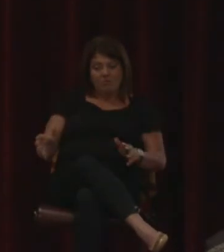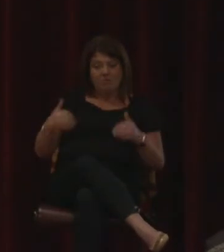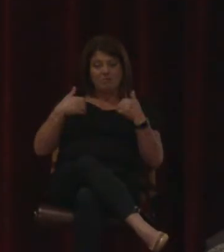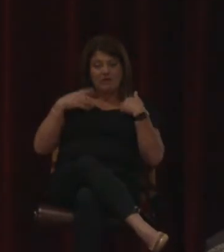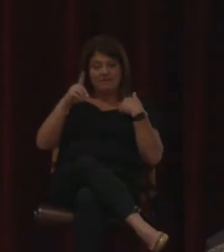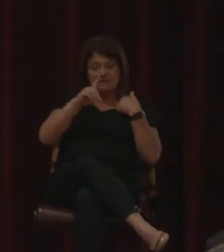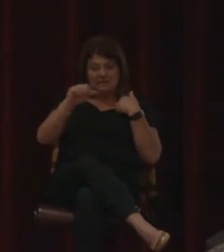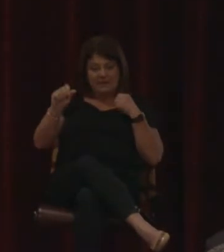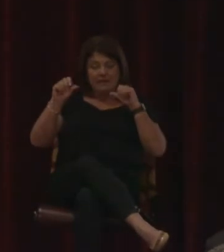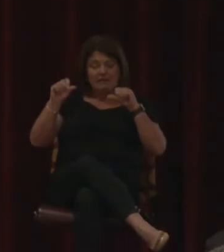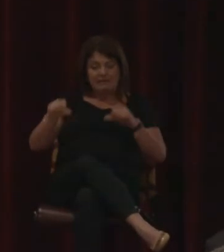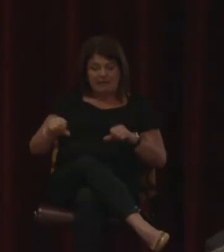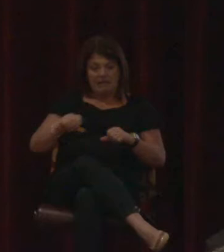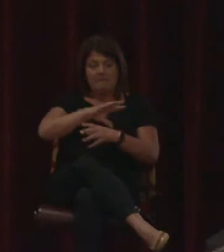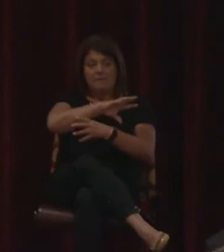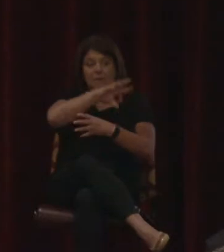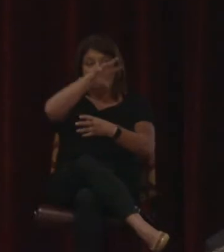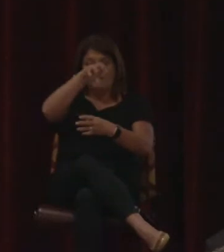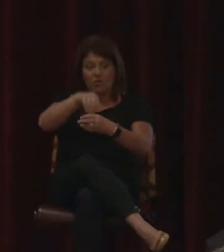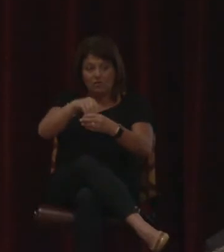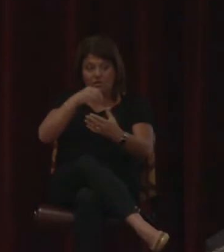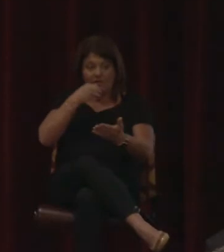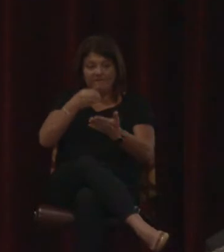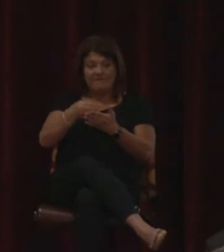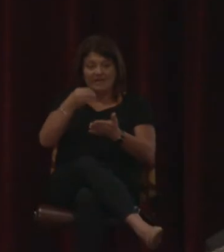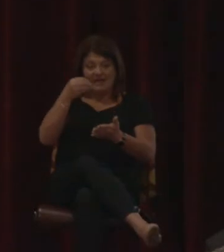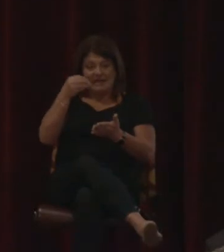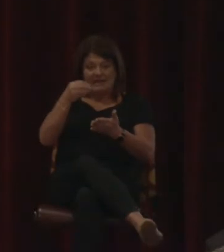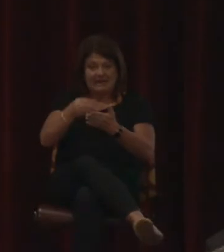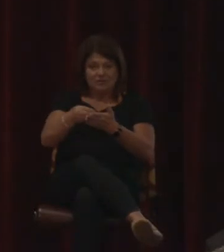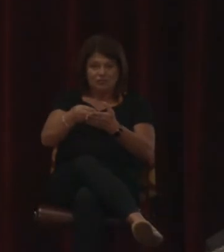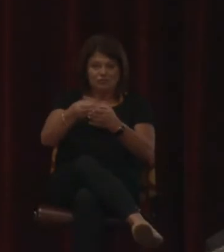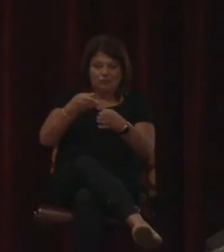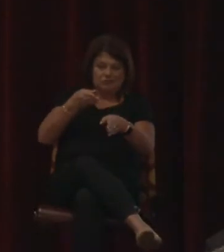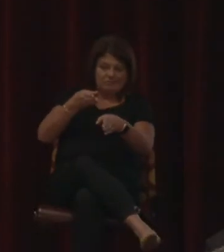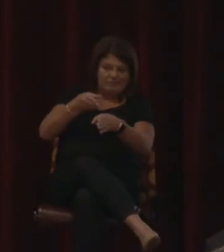can become part of the financial mainstream?